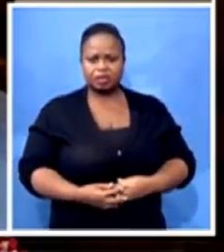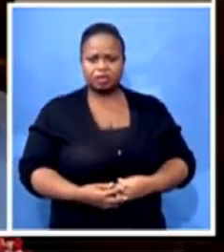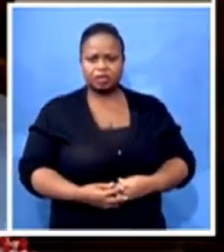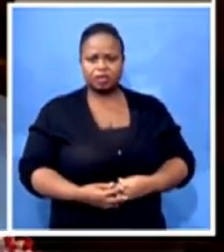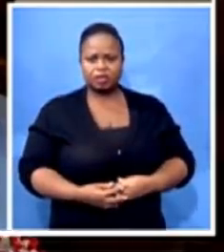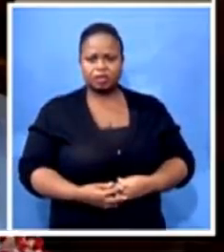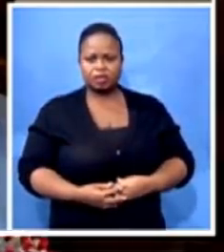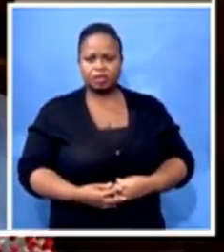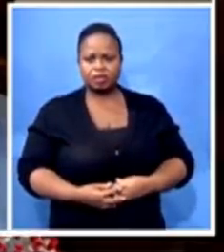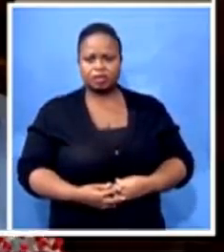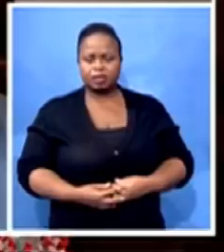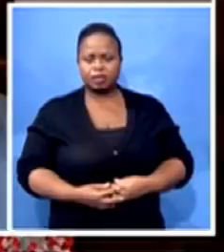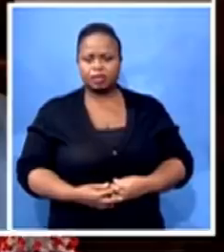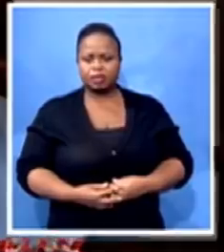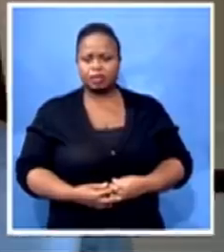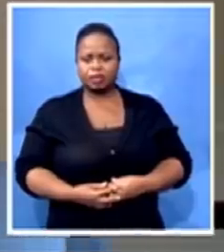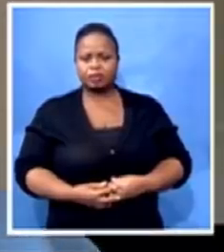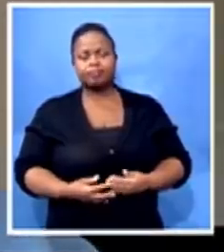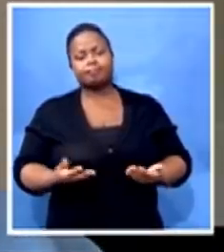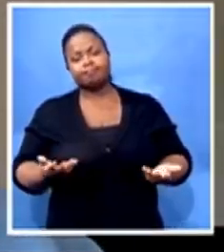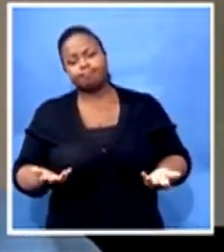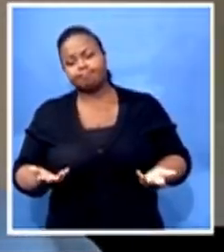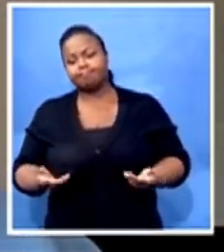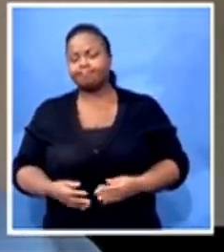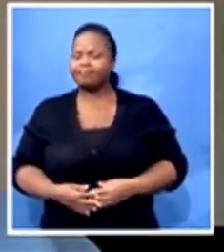There has not been much detail that came out of